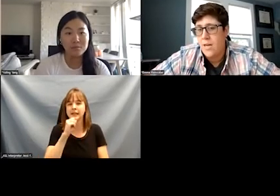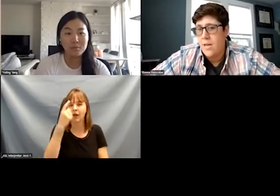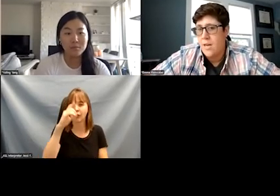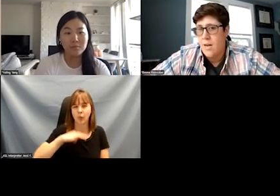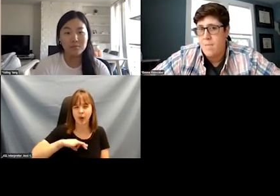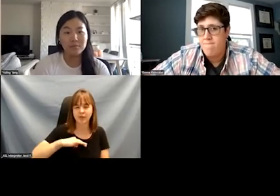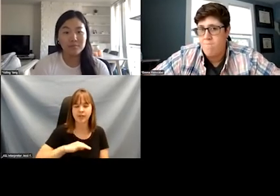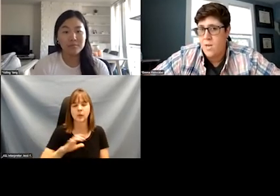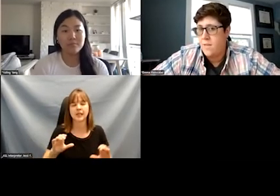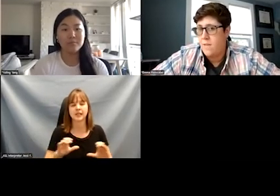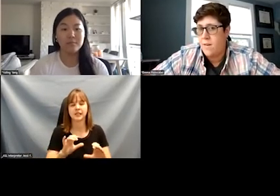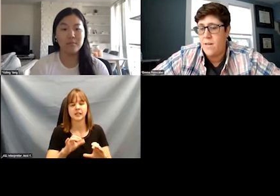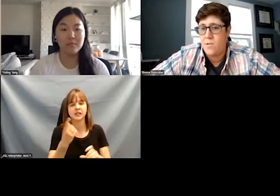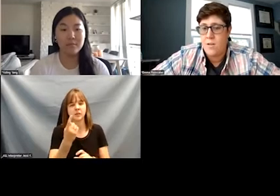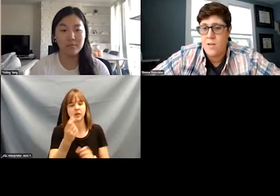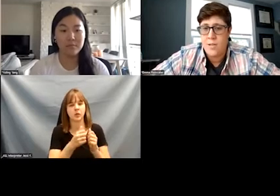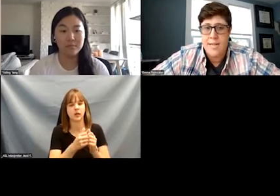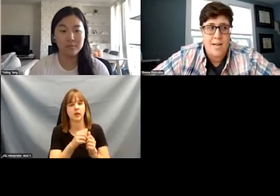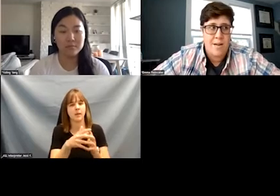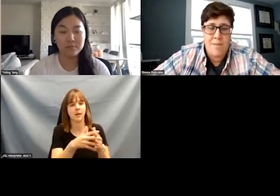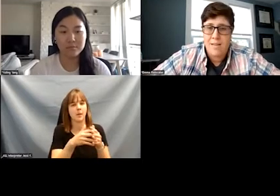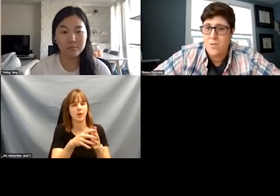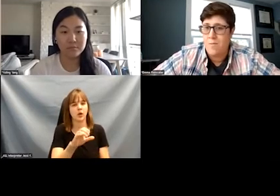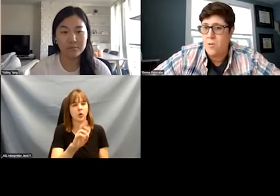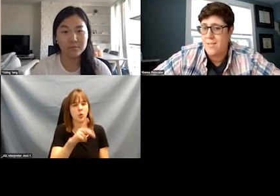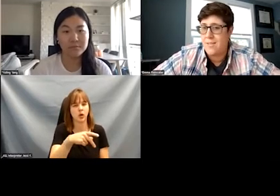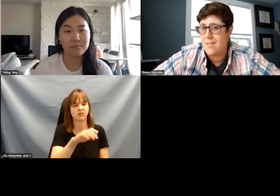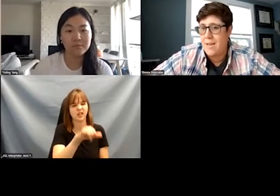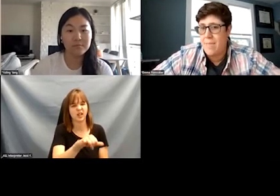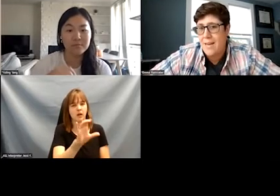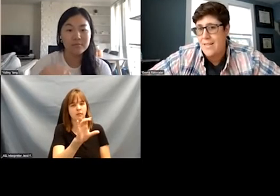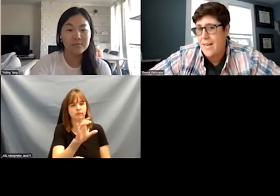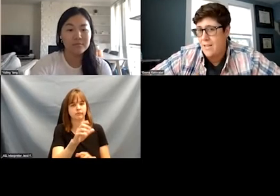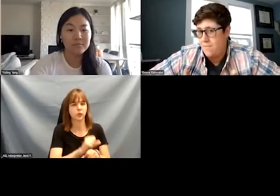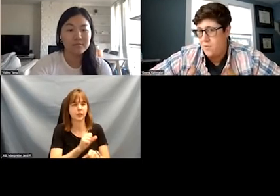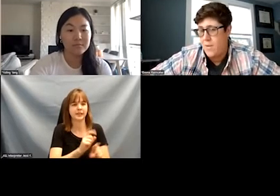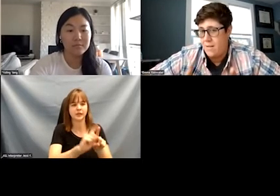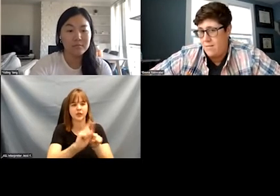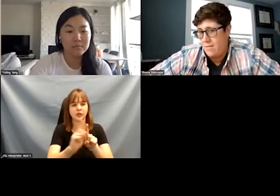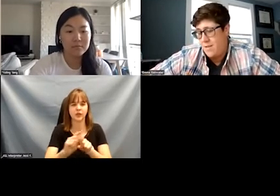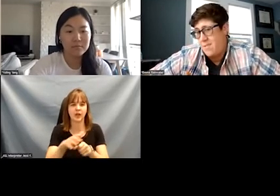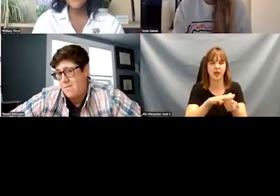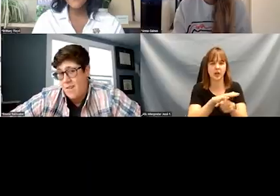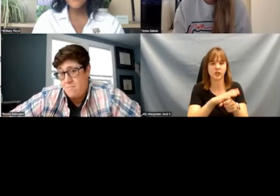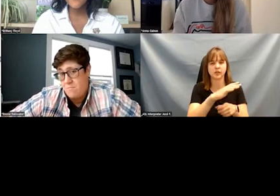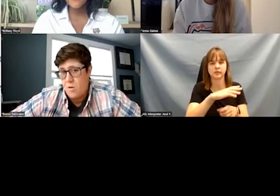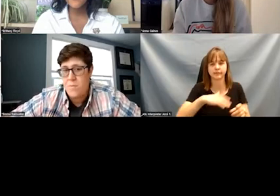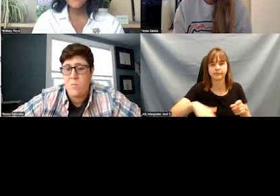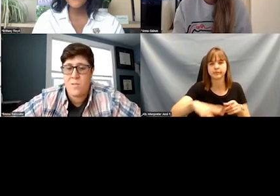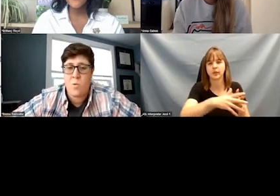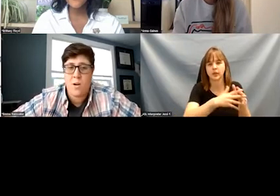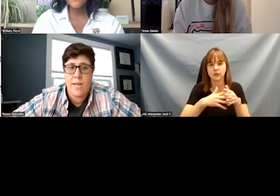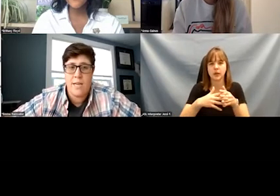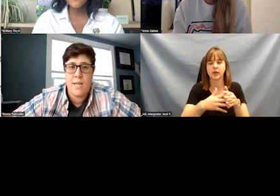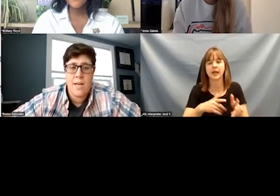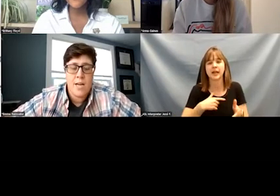AmeriCorps, working in different areas over the country, and sort of always came back to that idea of food being something that drove me and